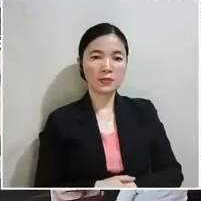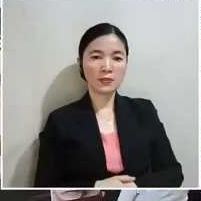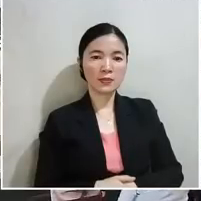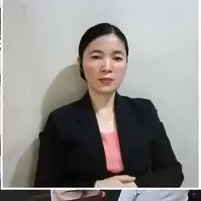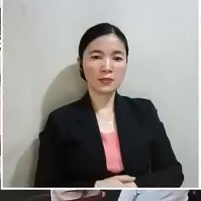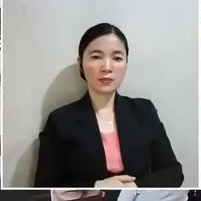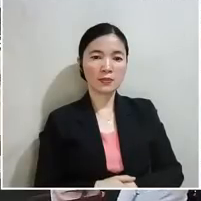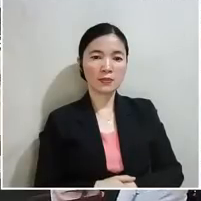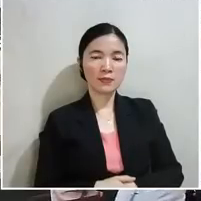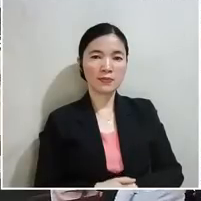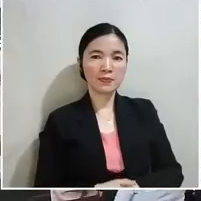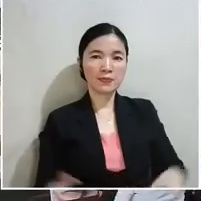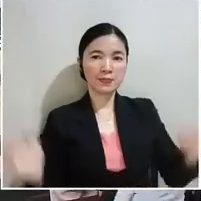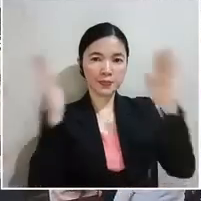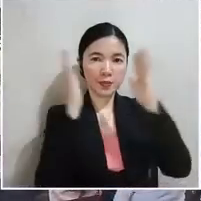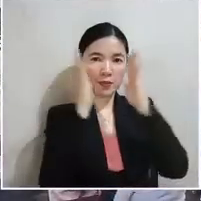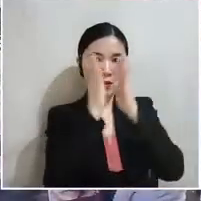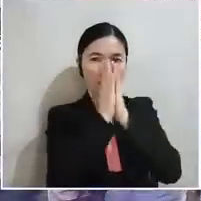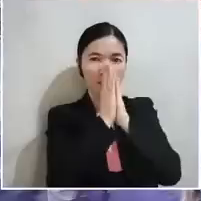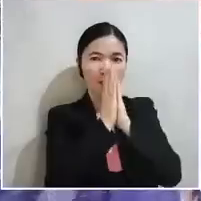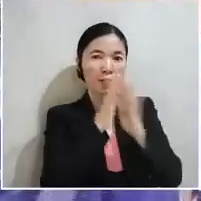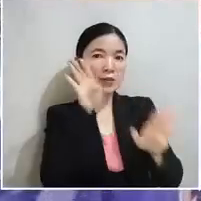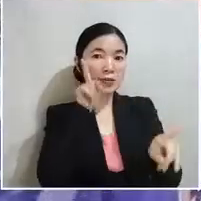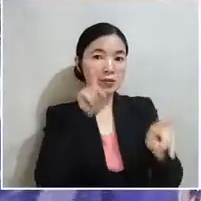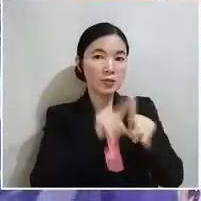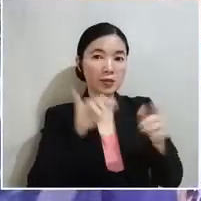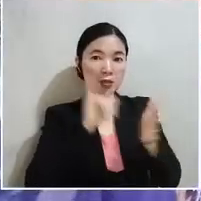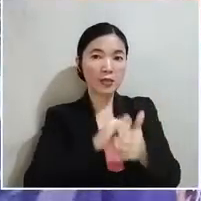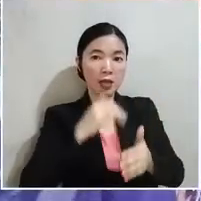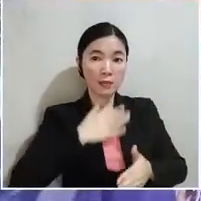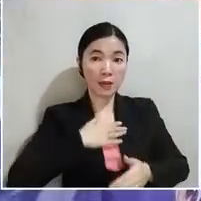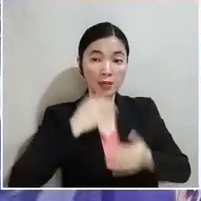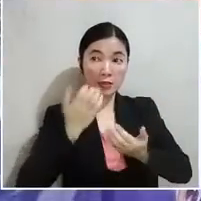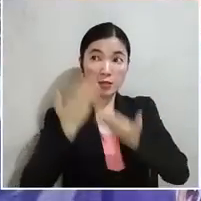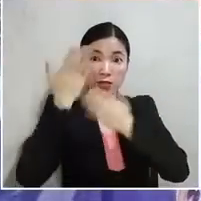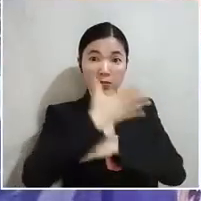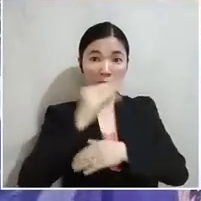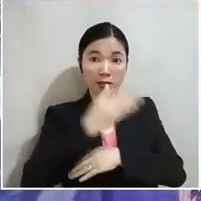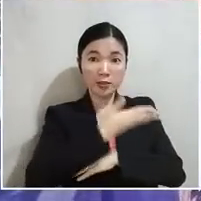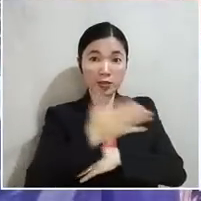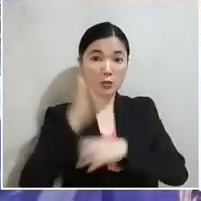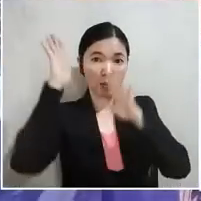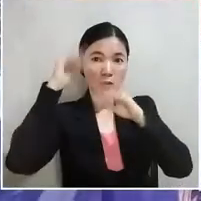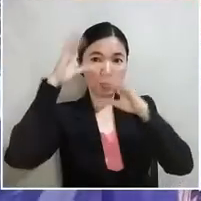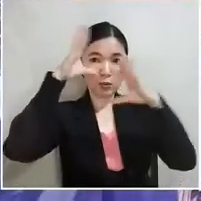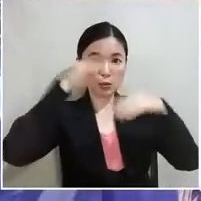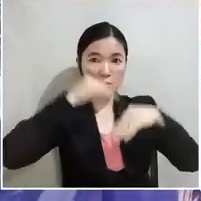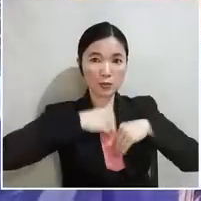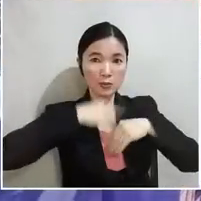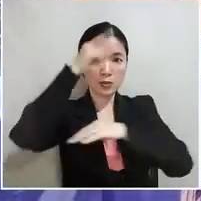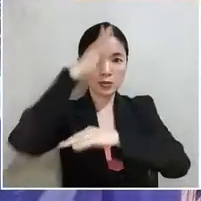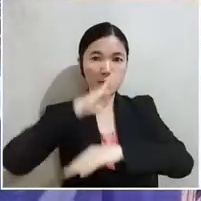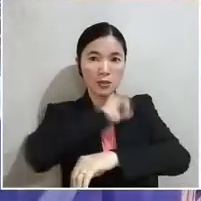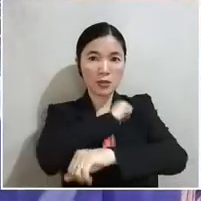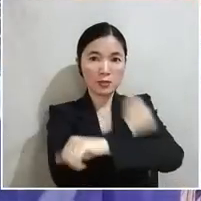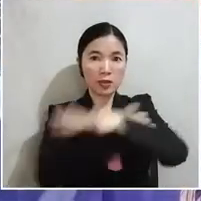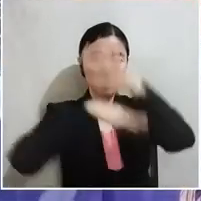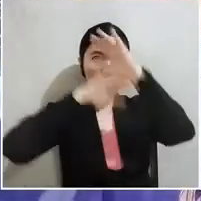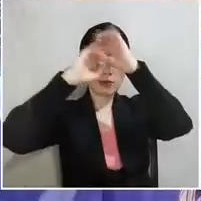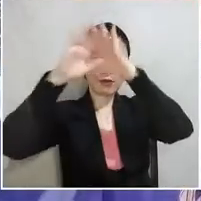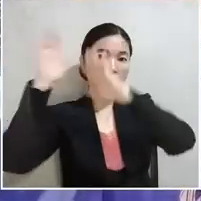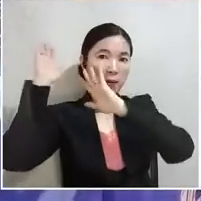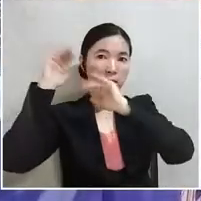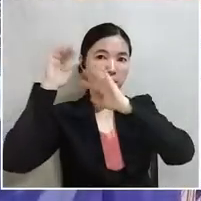Pray, brethren, that my sacrifice and yours may be acceptable to God, the Almighty Father. May the Lord